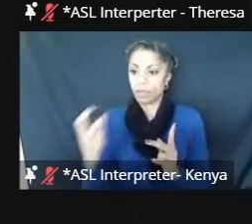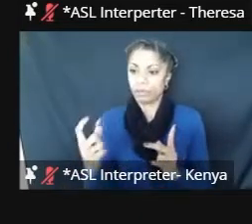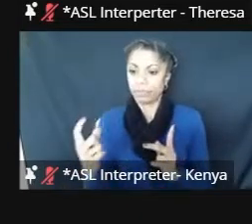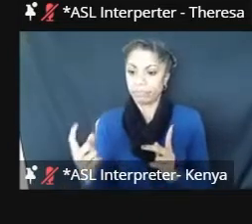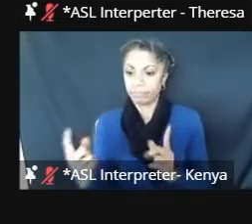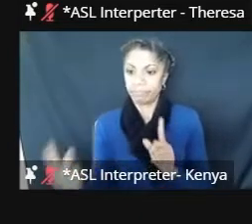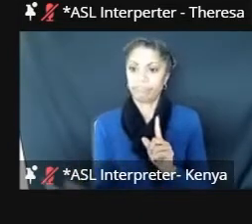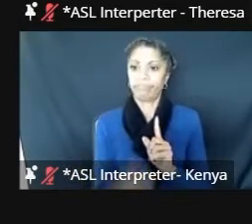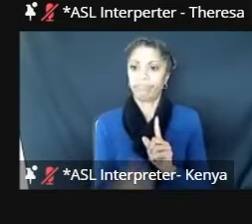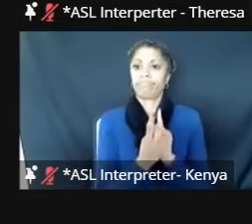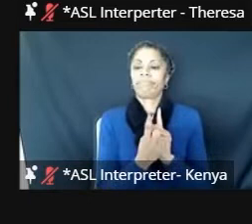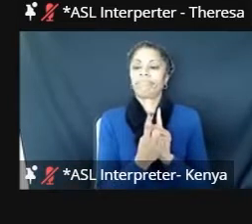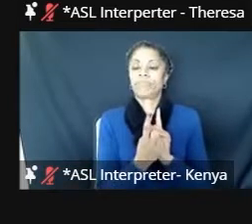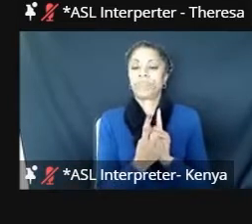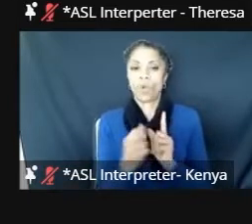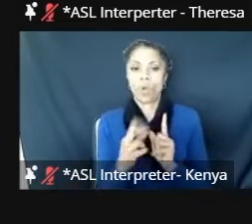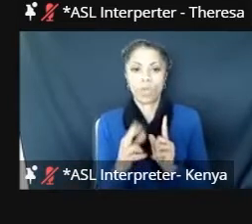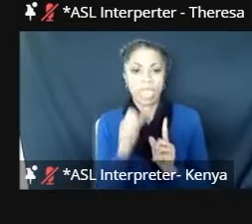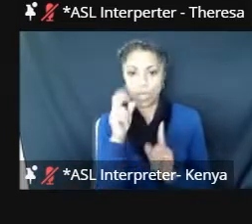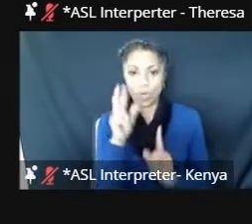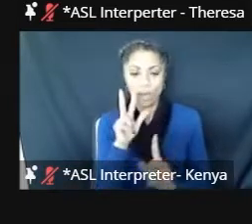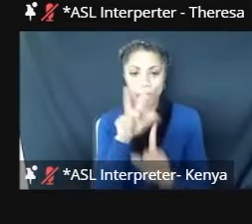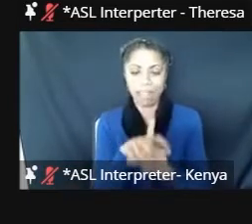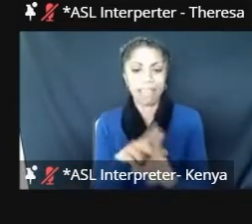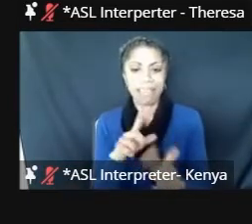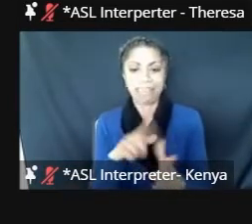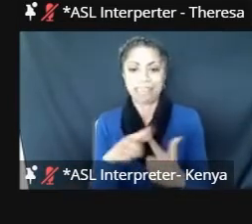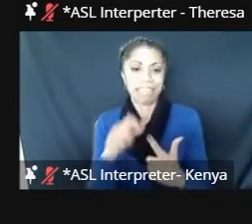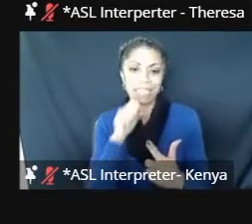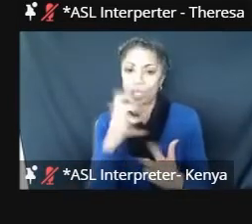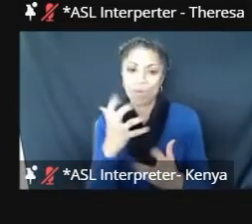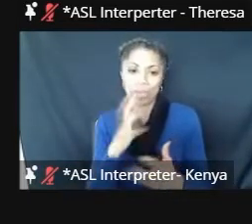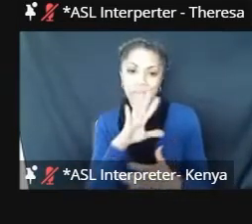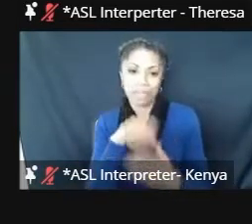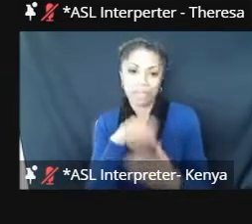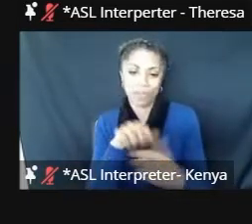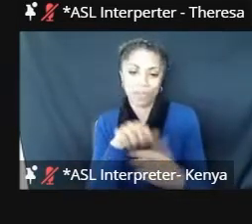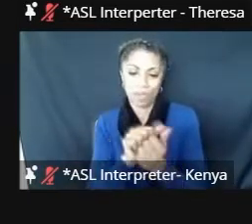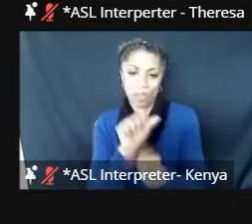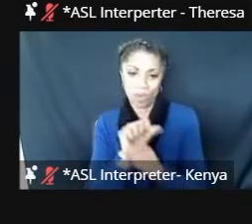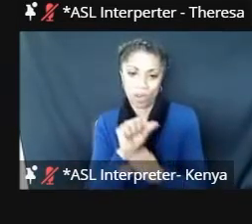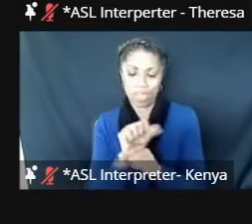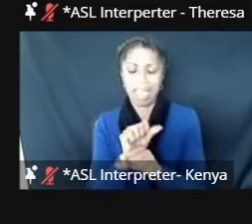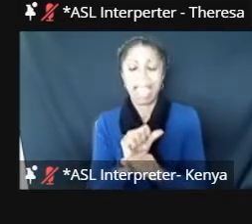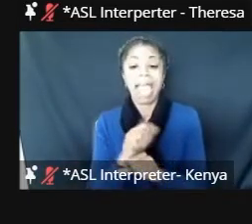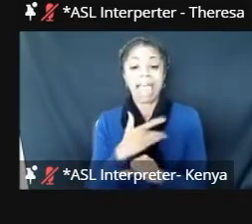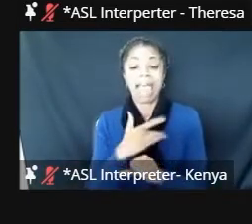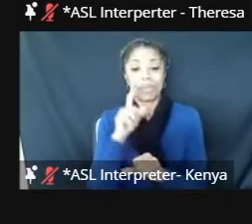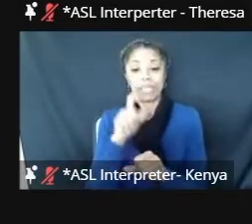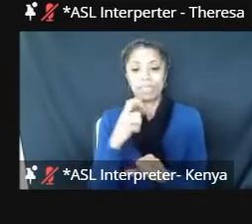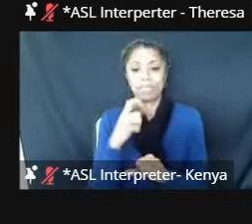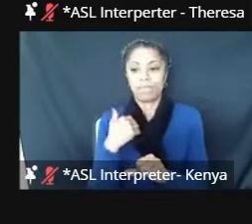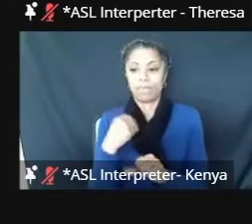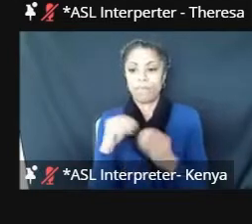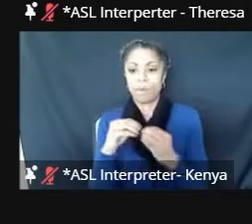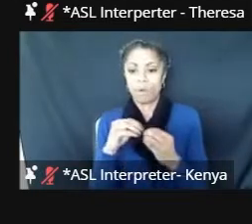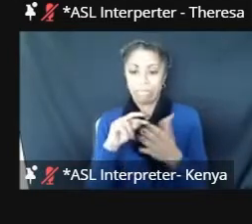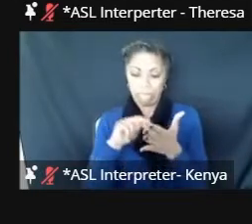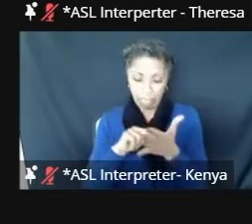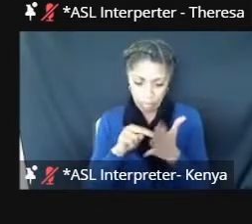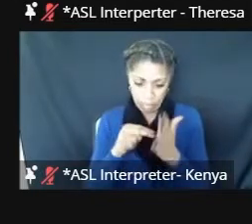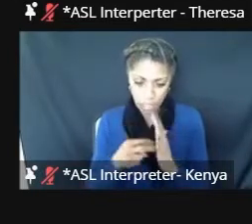they don't want to have a voice. They don't want to be part of the work. We need to be intentional about reaching out to people in our